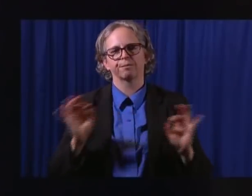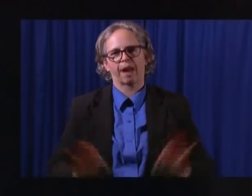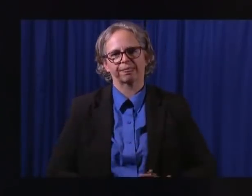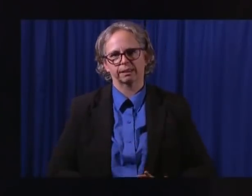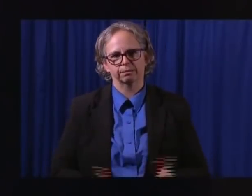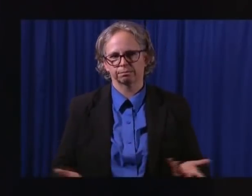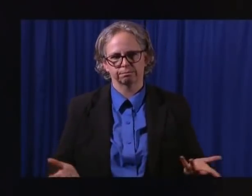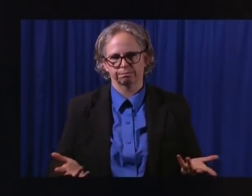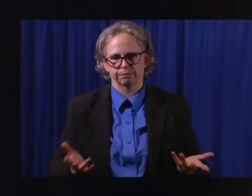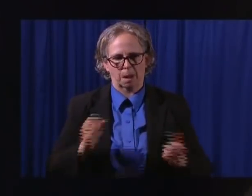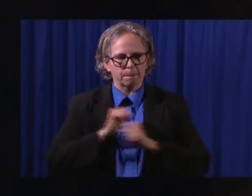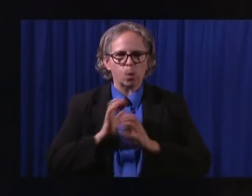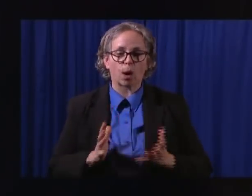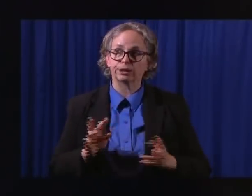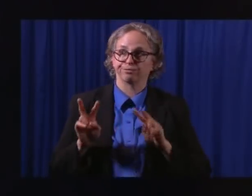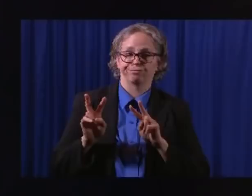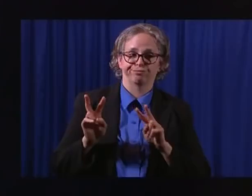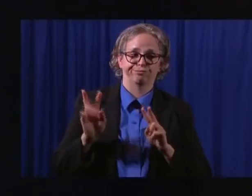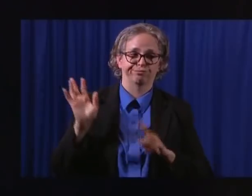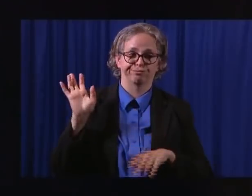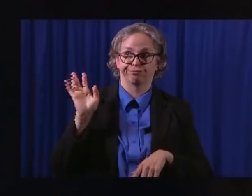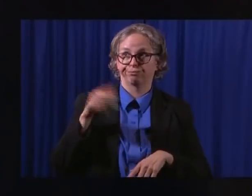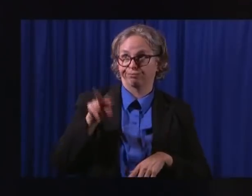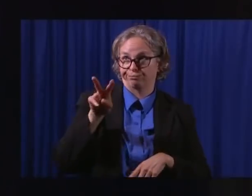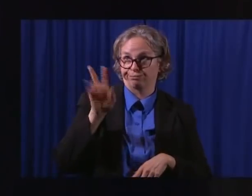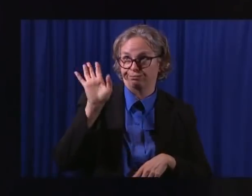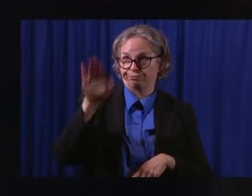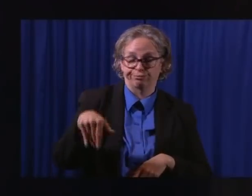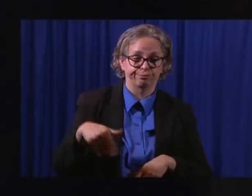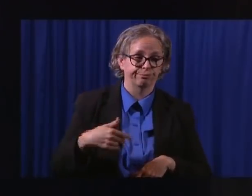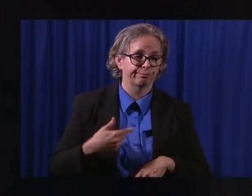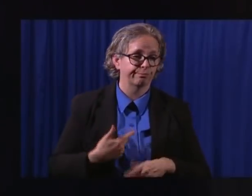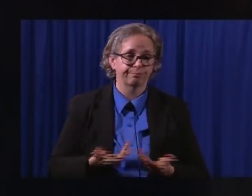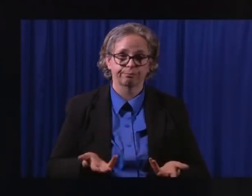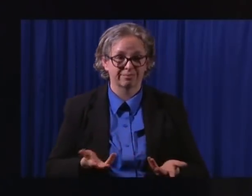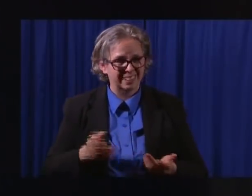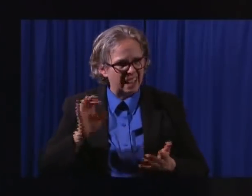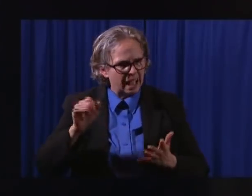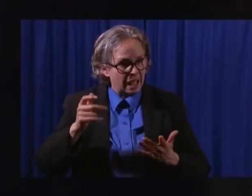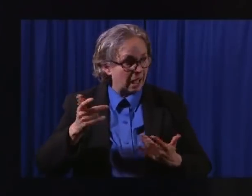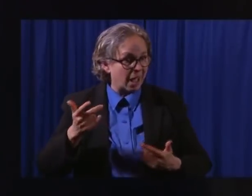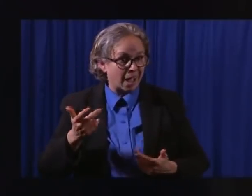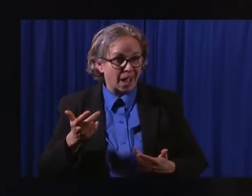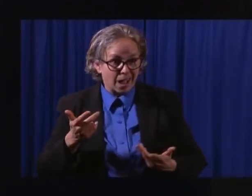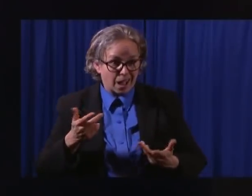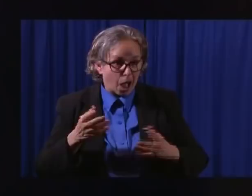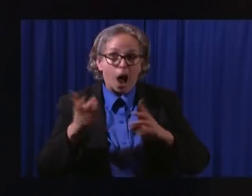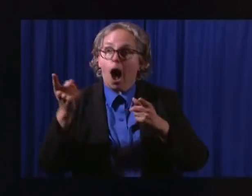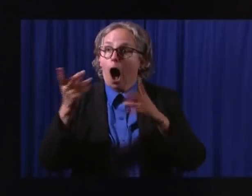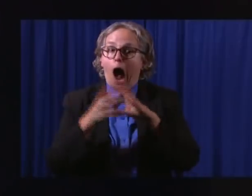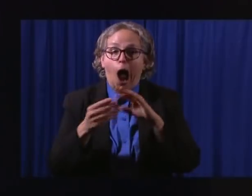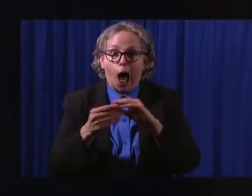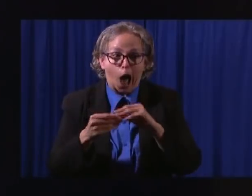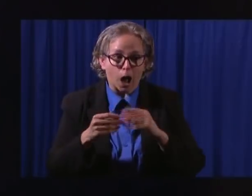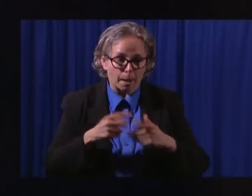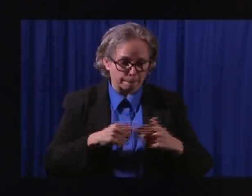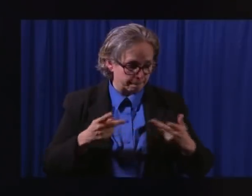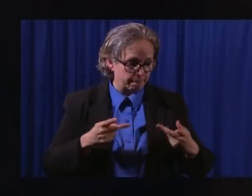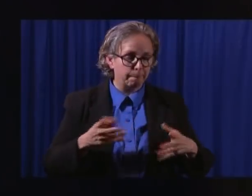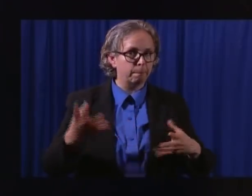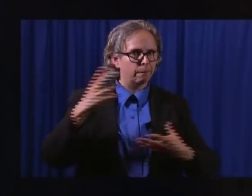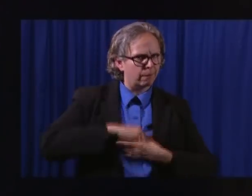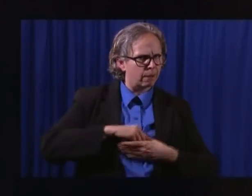behavior. So we can't say do something and not do it. We have to be the evangelists in the moment right now so that we